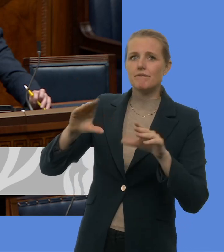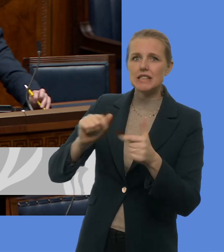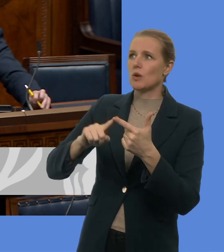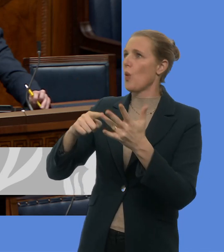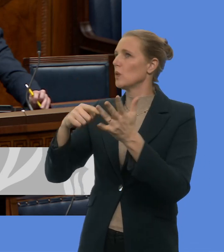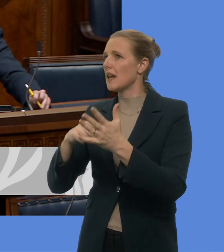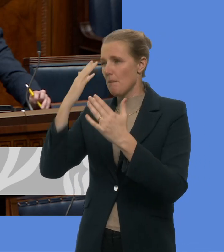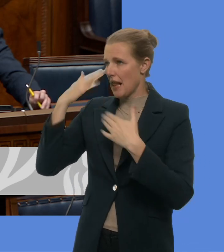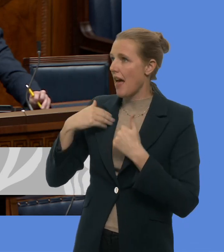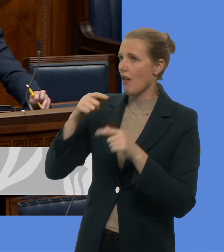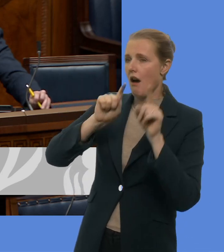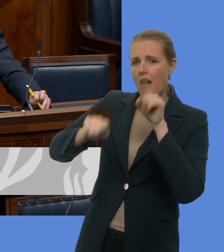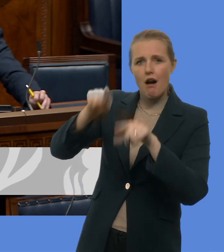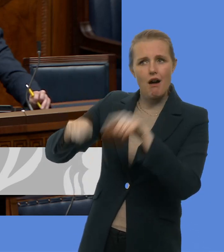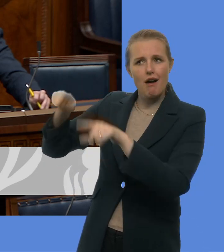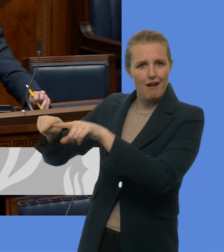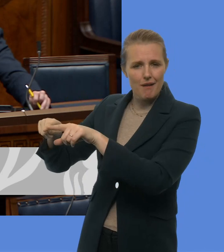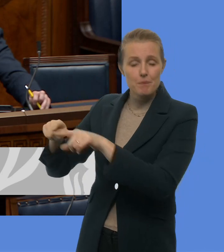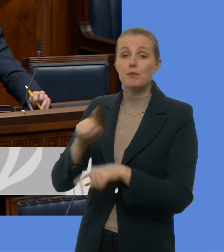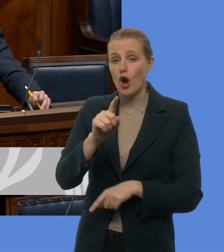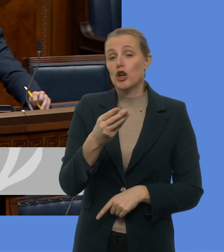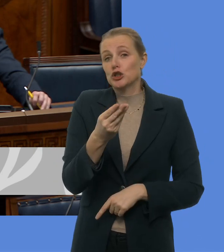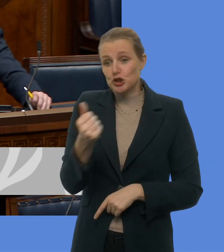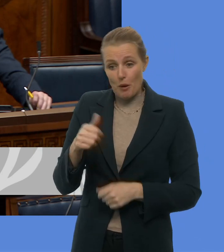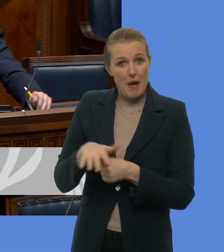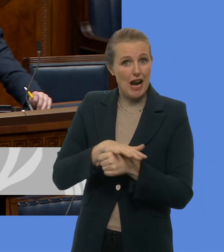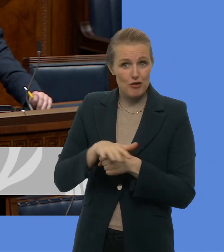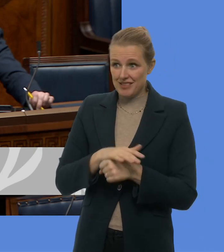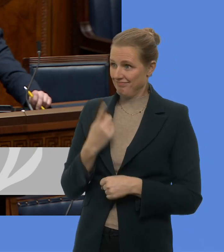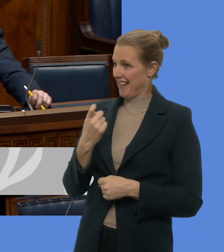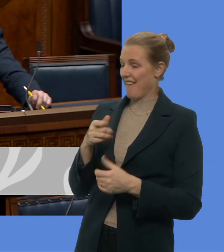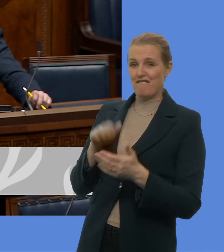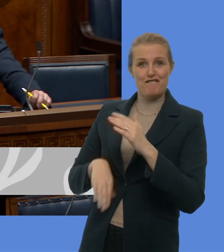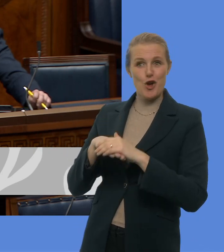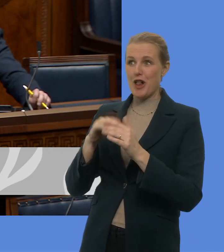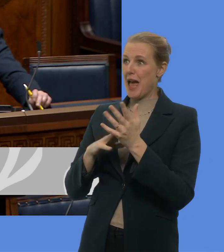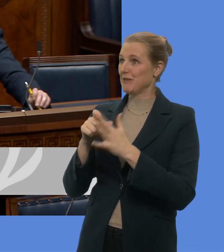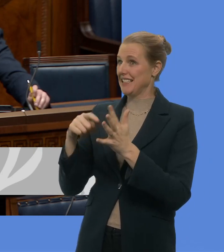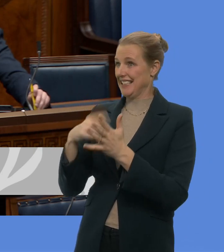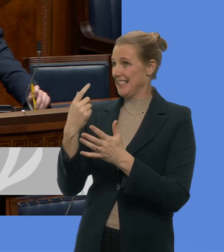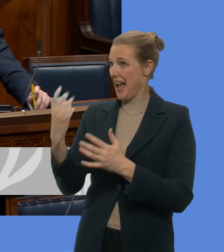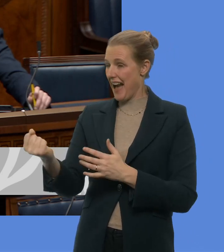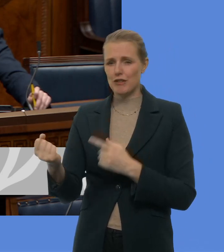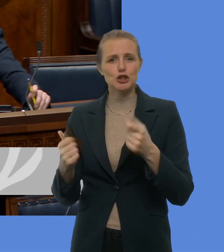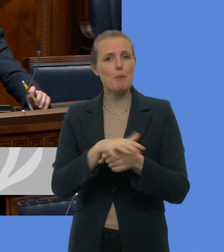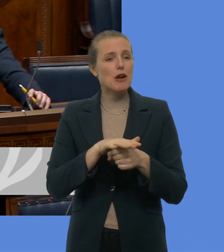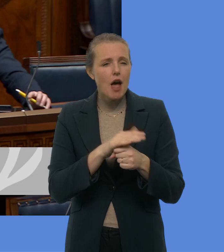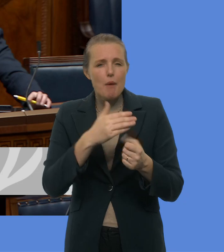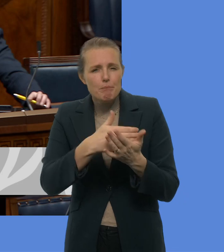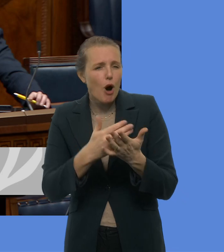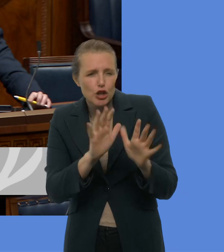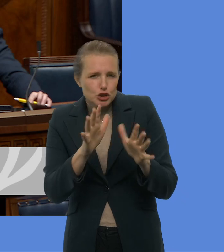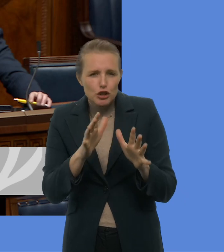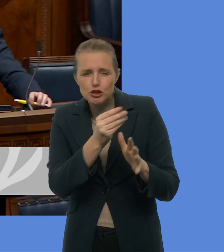this: in some areas you have access to a full MDT team, in some areas it's a partial one, and some areas not at